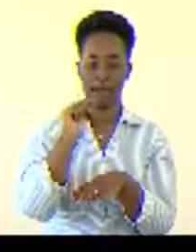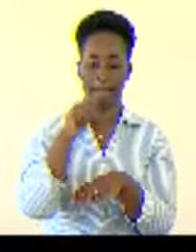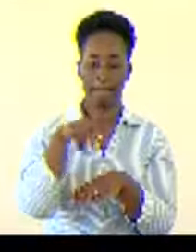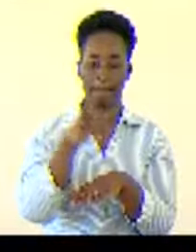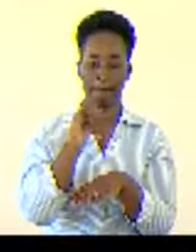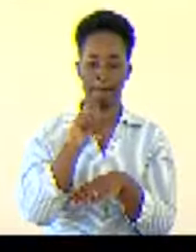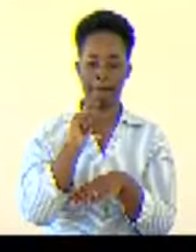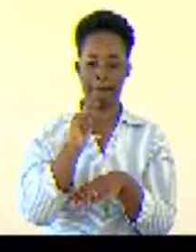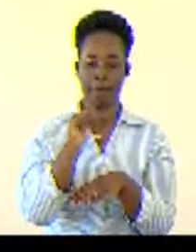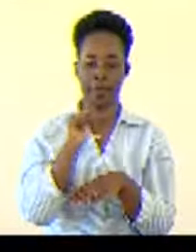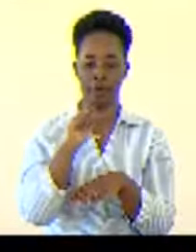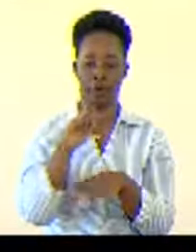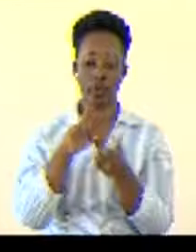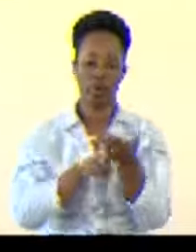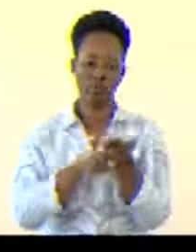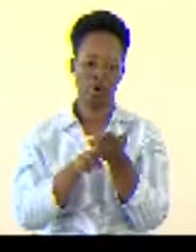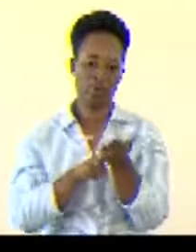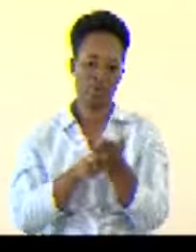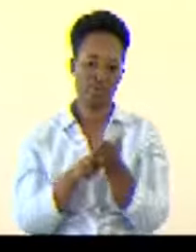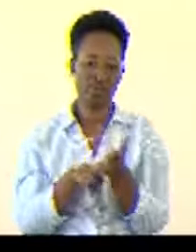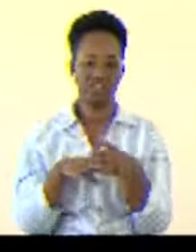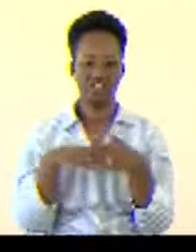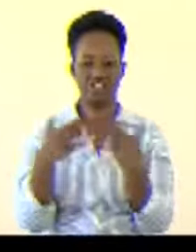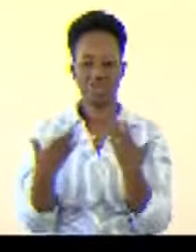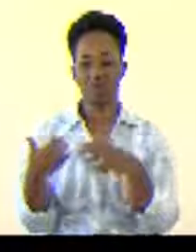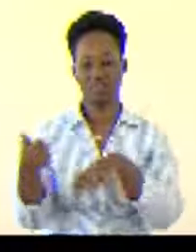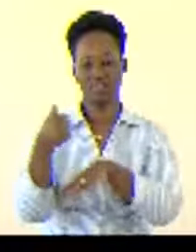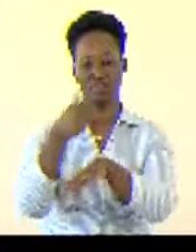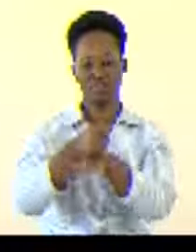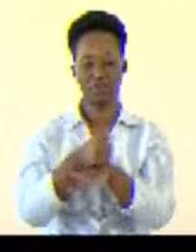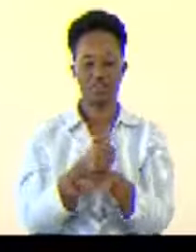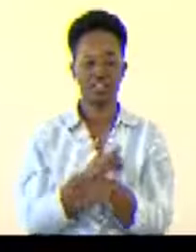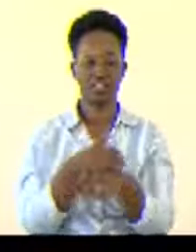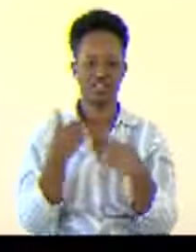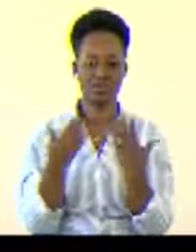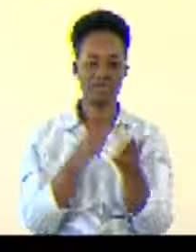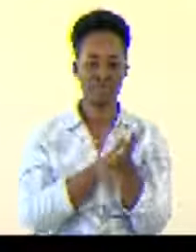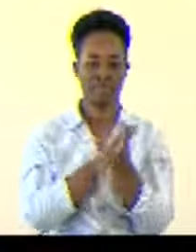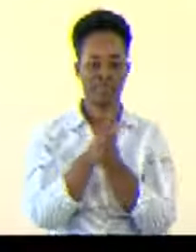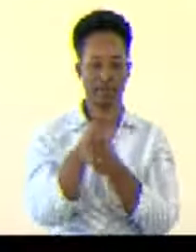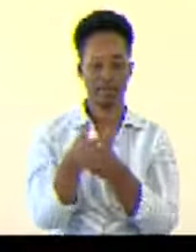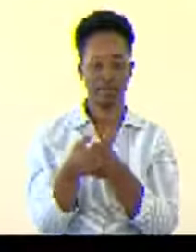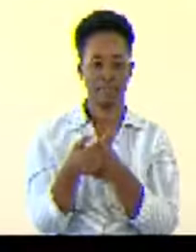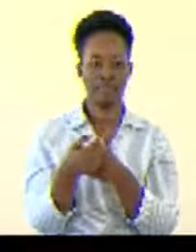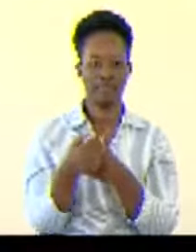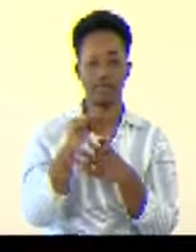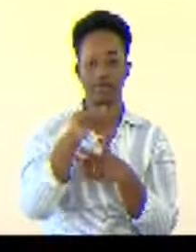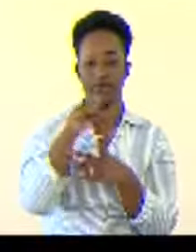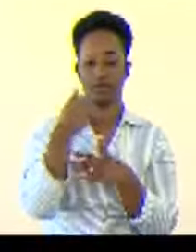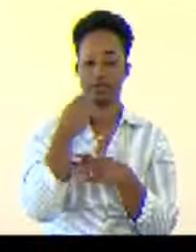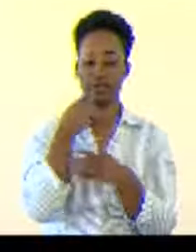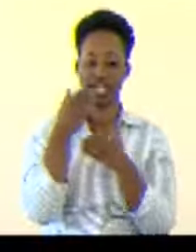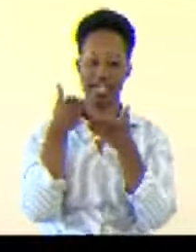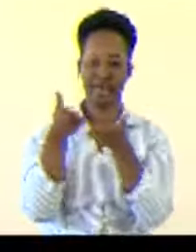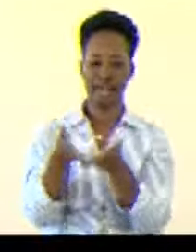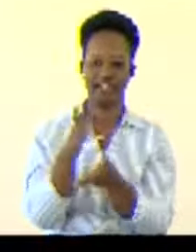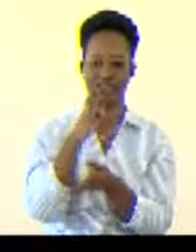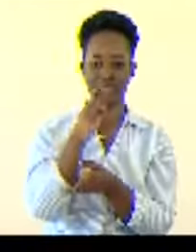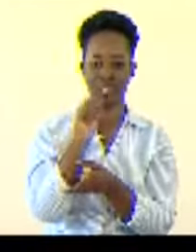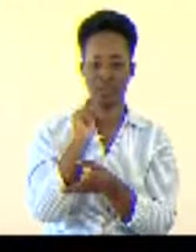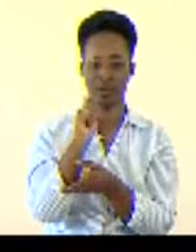invested. On capital. Then talk about the current ratio.